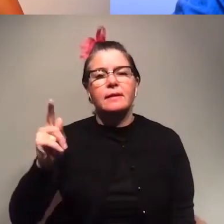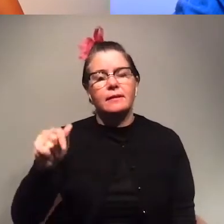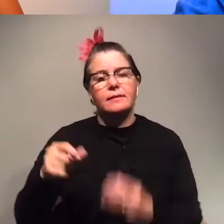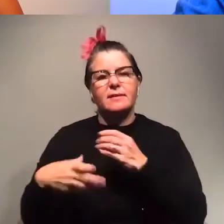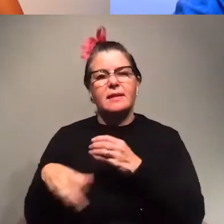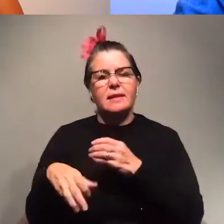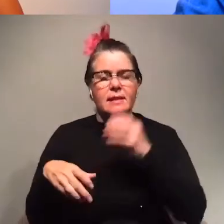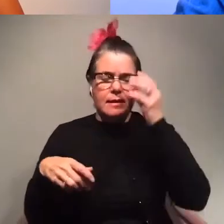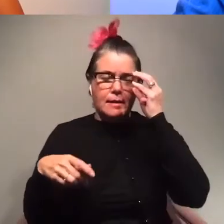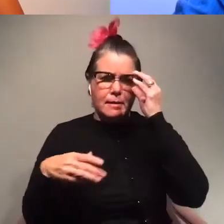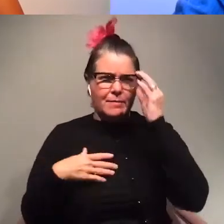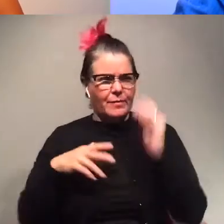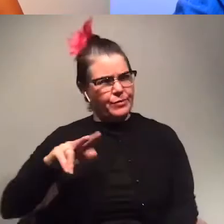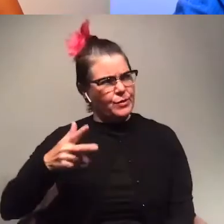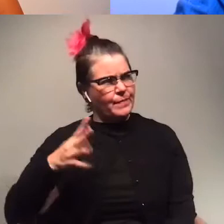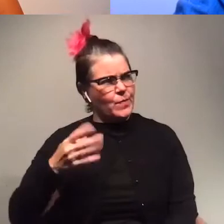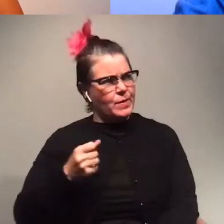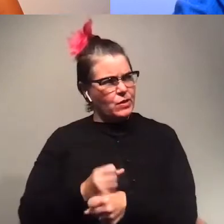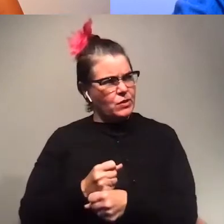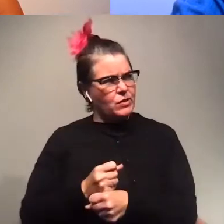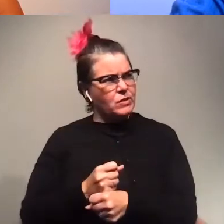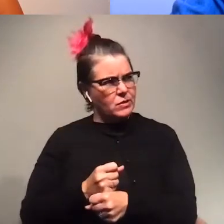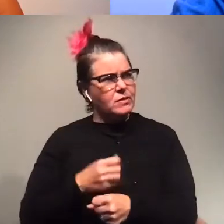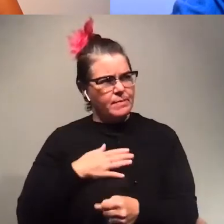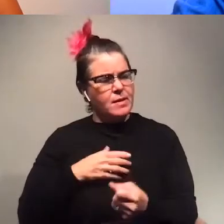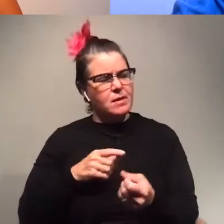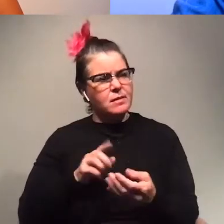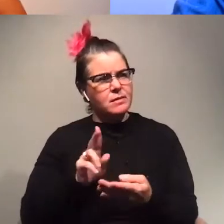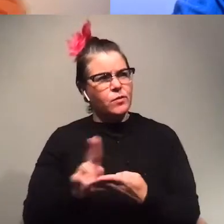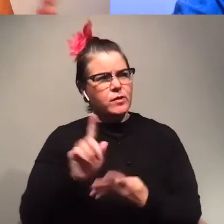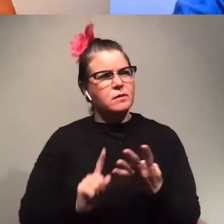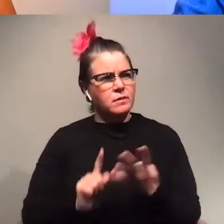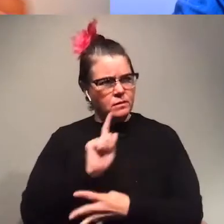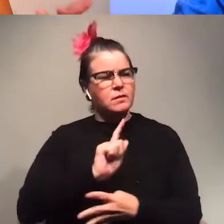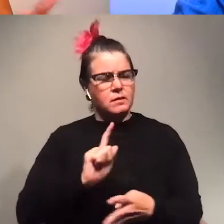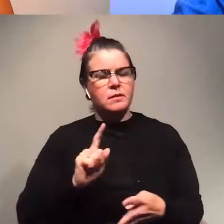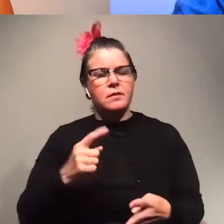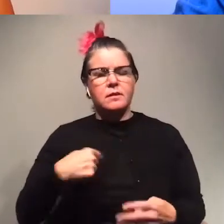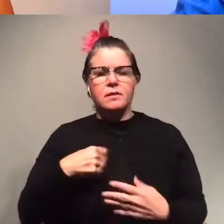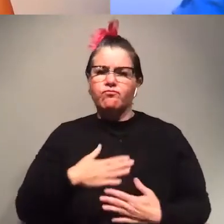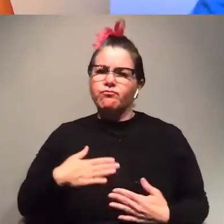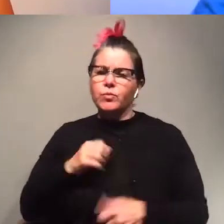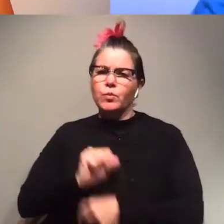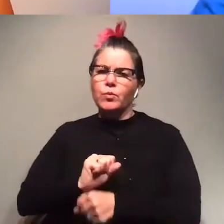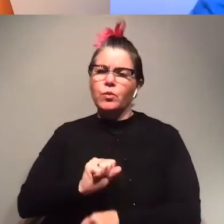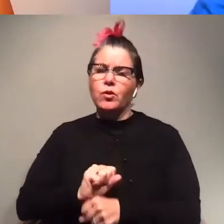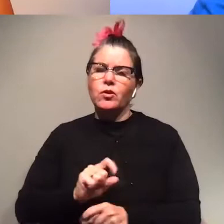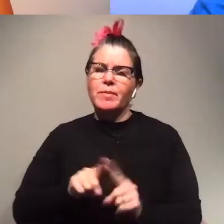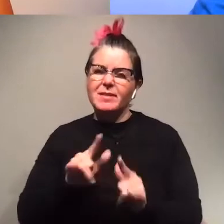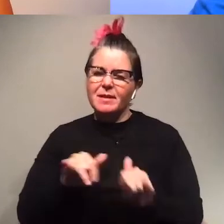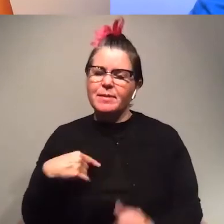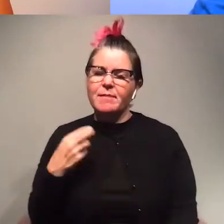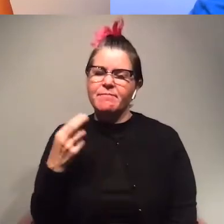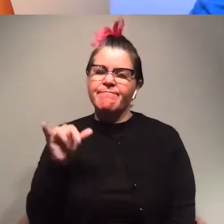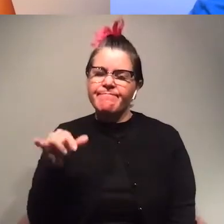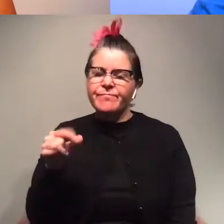I believe, my third or fourth year of my undergrad degree. And I was, I was really enjoying the work, but I realized that I wanted to do something a